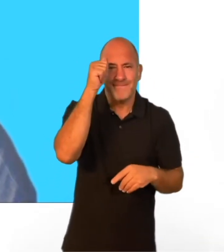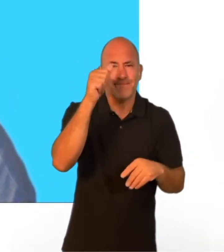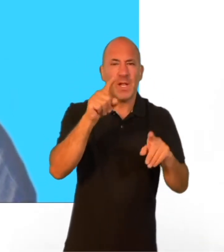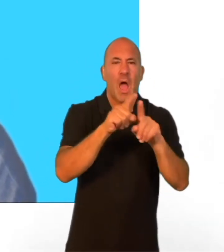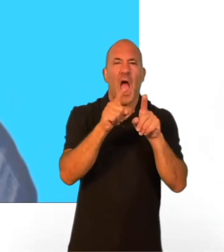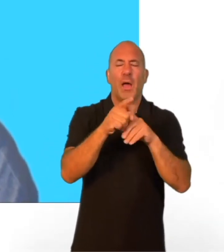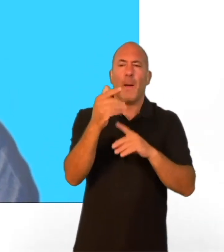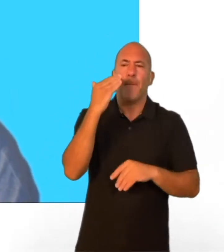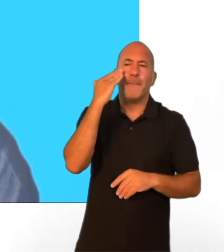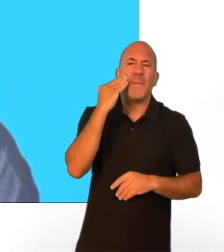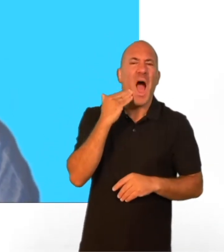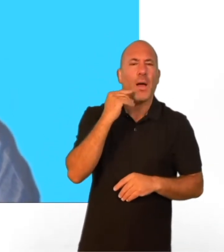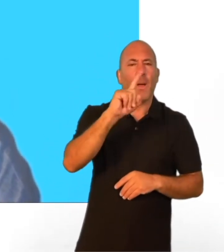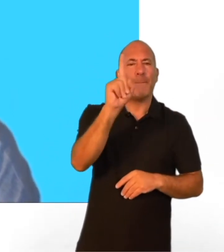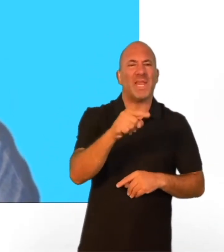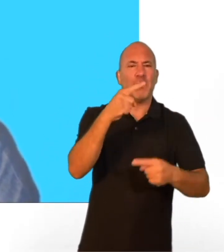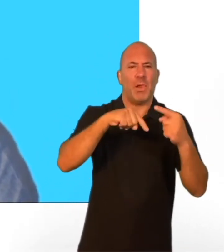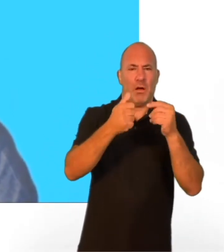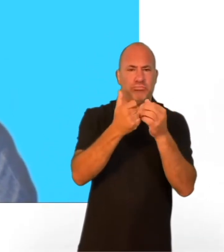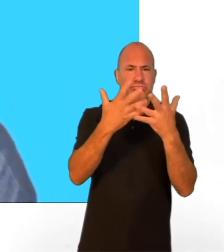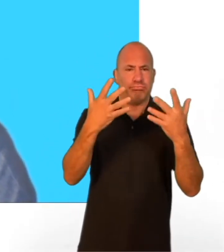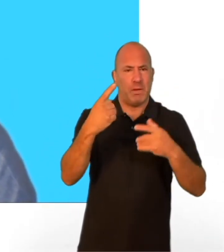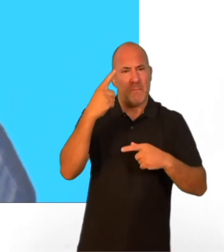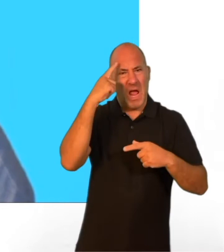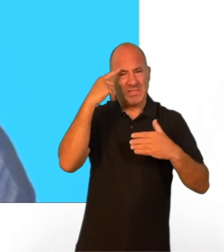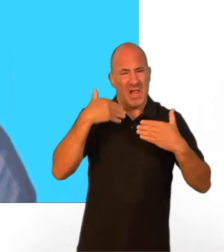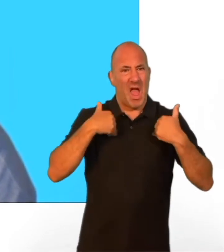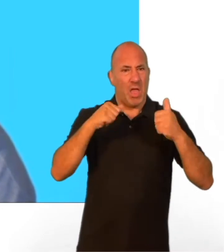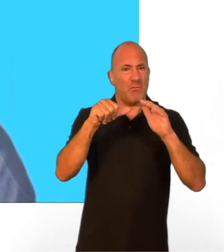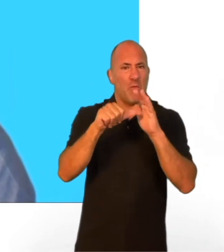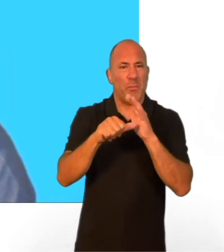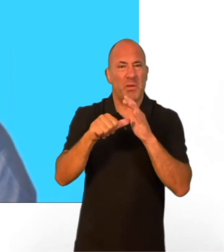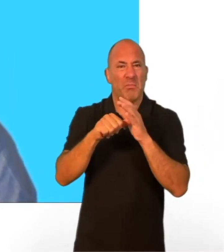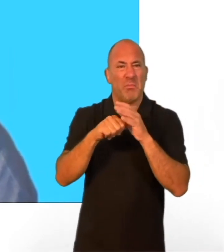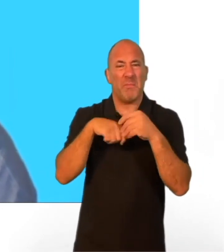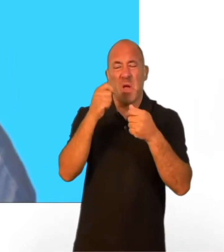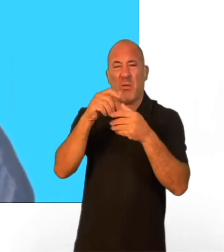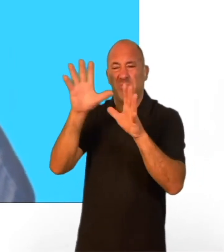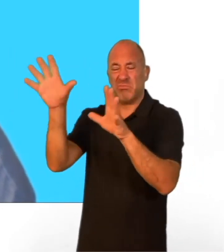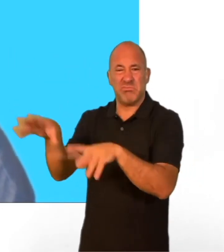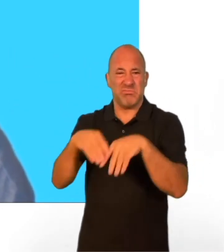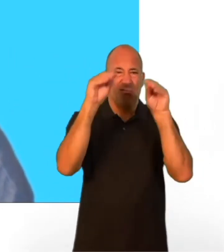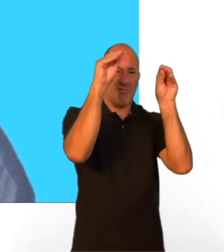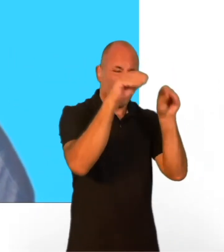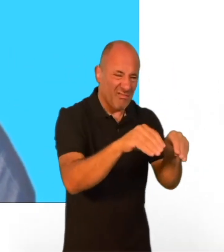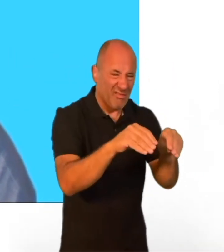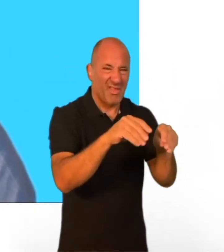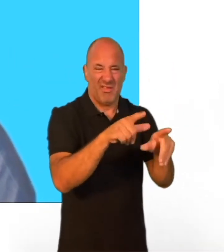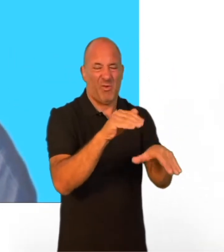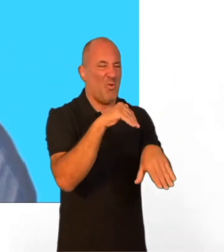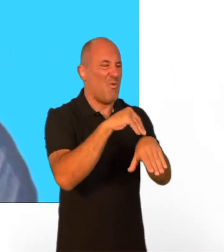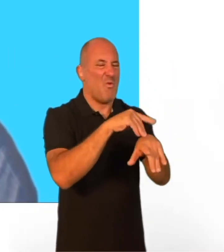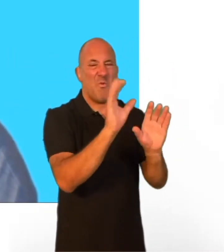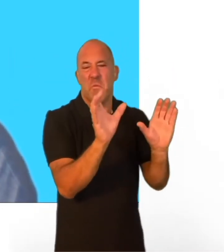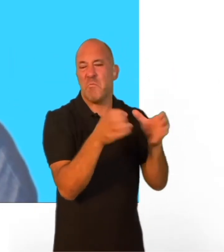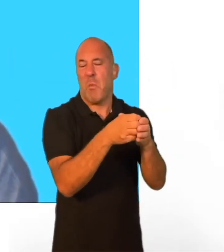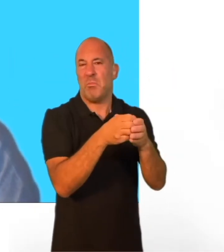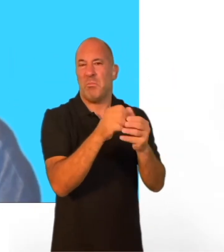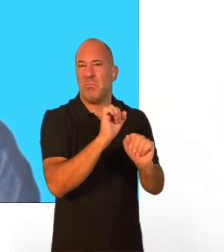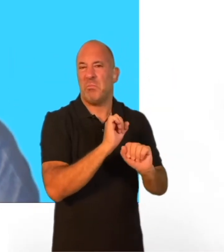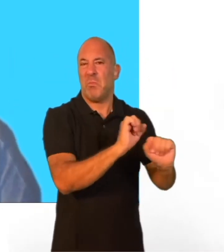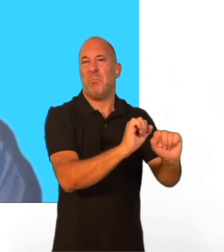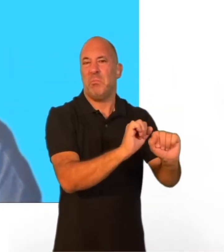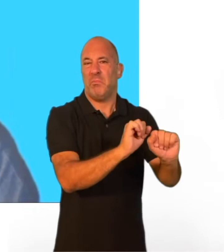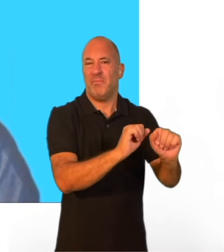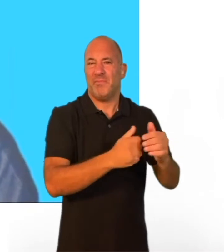how, like, you know, a lot of Black people who have mental health issues end up being institutionalized and criminalized, and how all